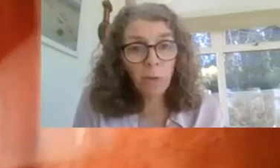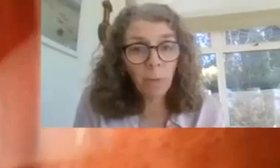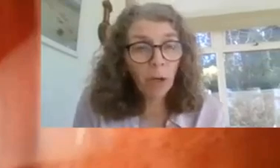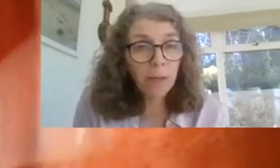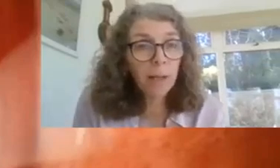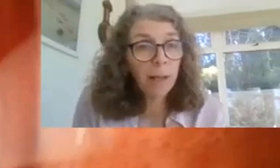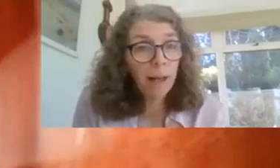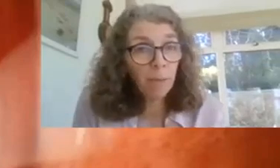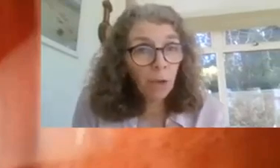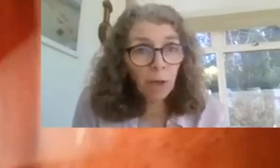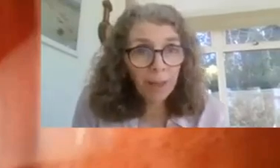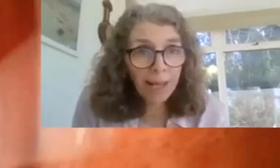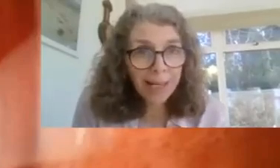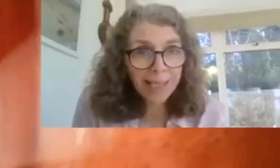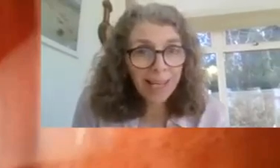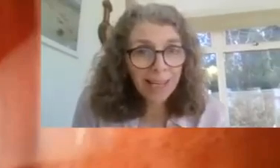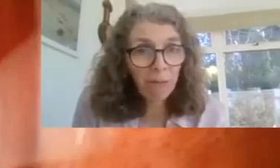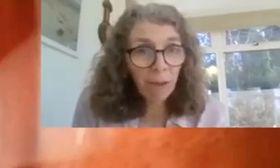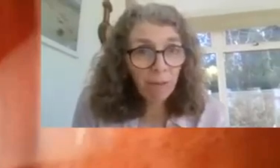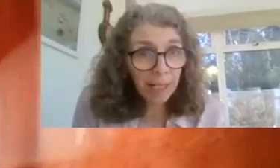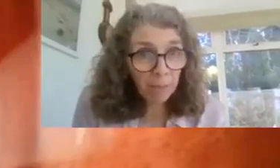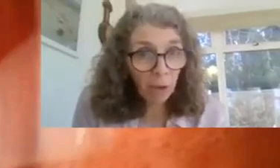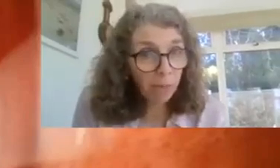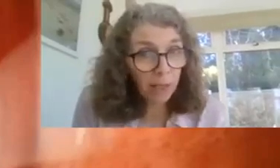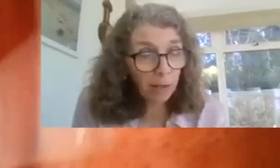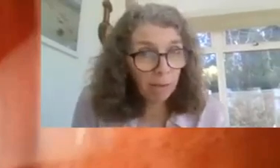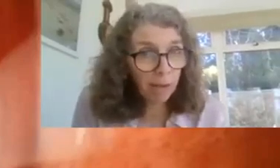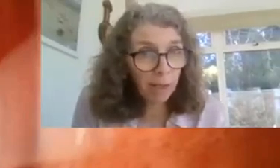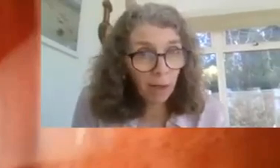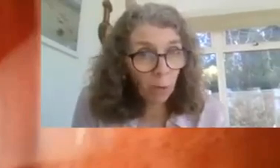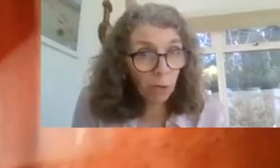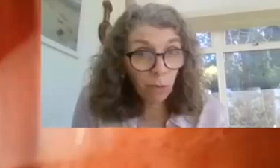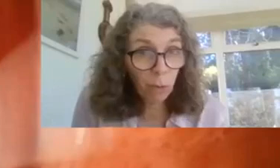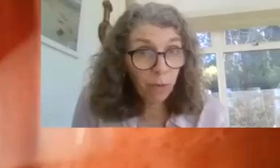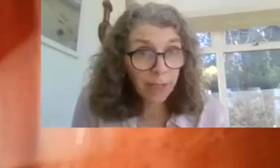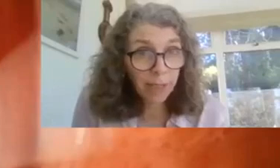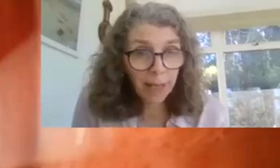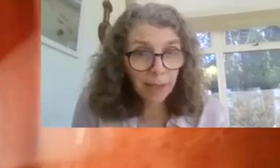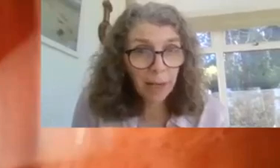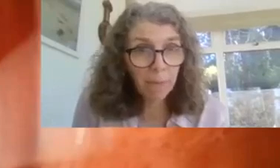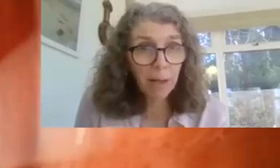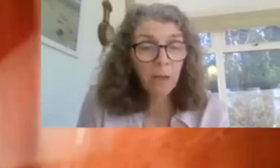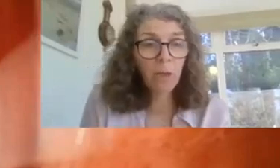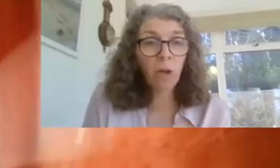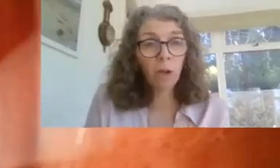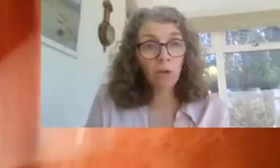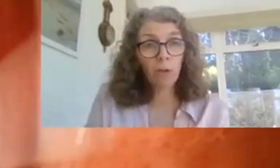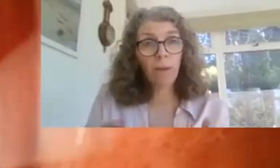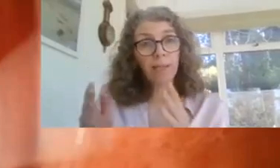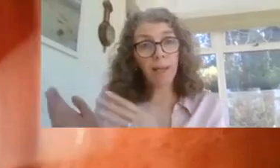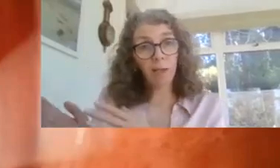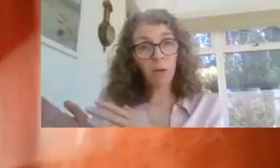look for these wee polyps. And the beauty of that is that if they find a polyp, they can nearly always remove it at the time. So